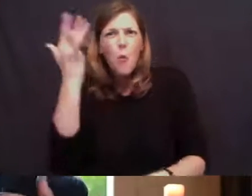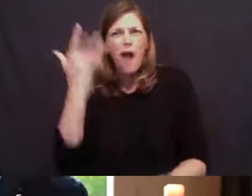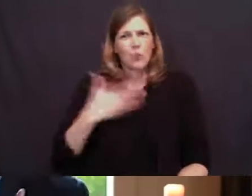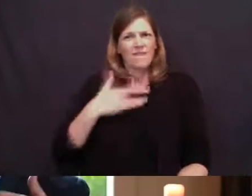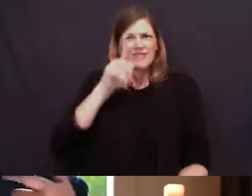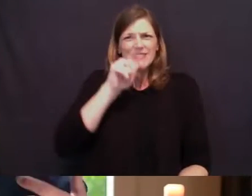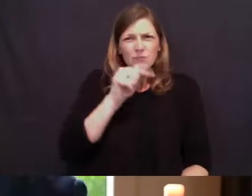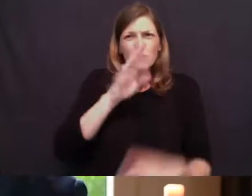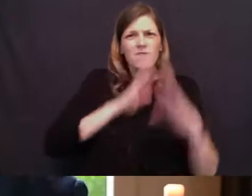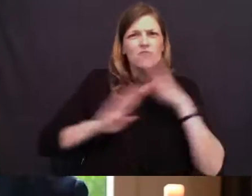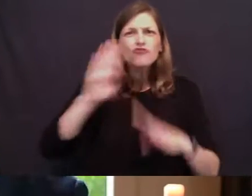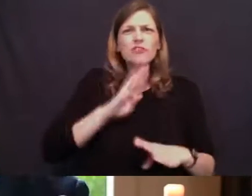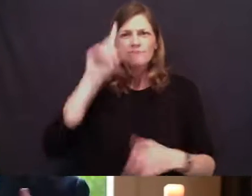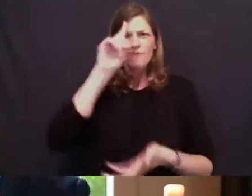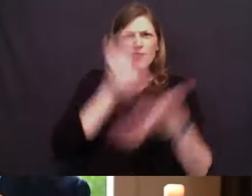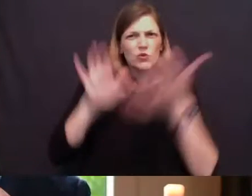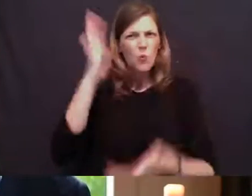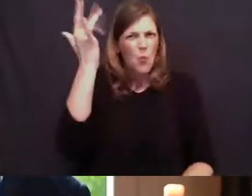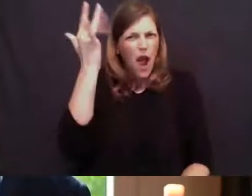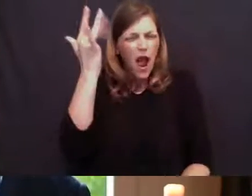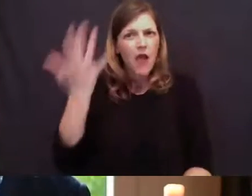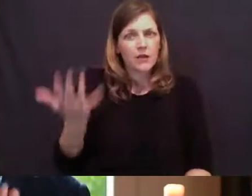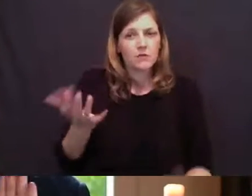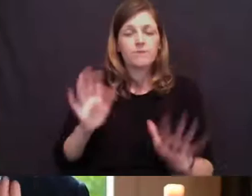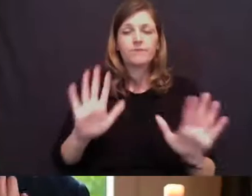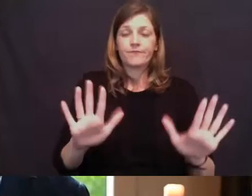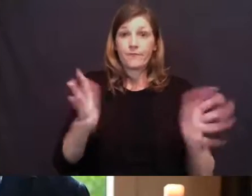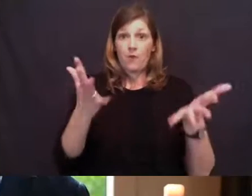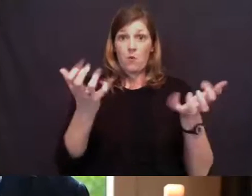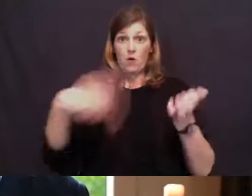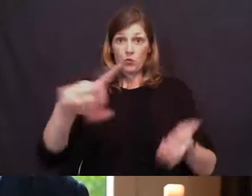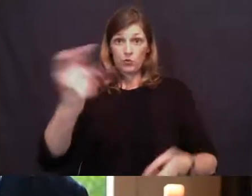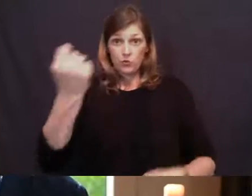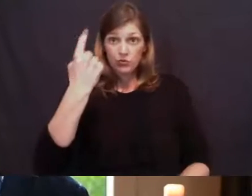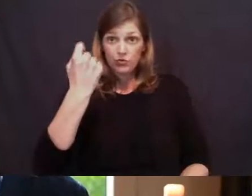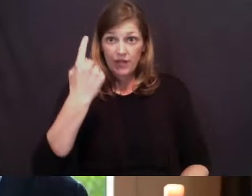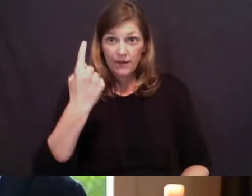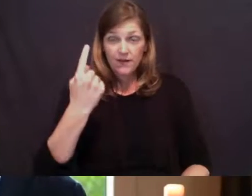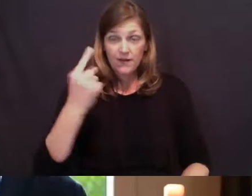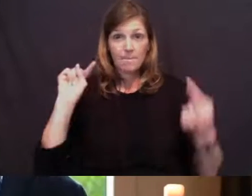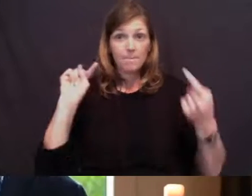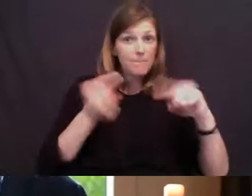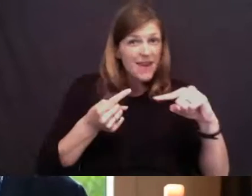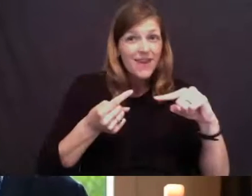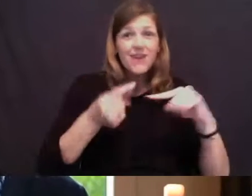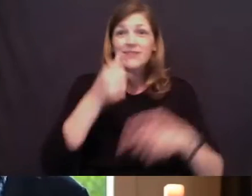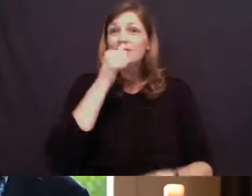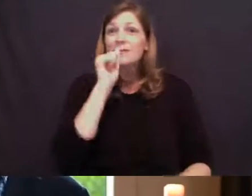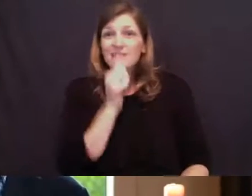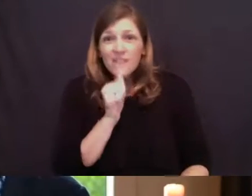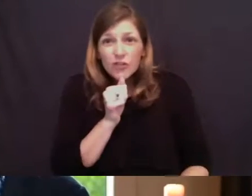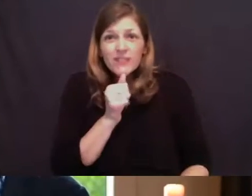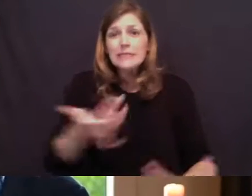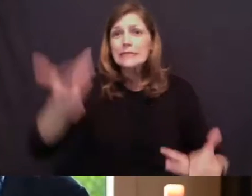disappointment and frustration and confusion? I want you to know something right now. Pain, suffering,